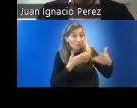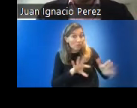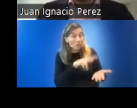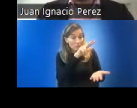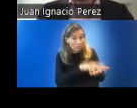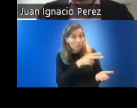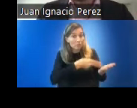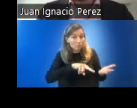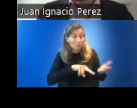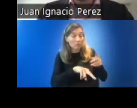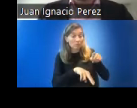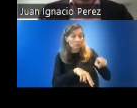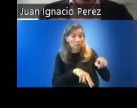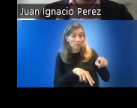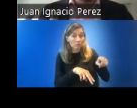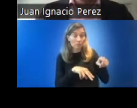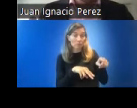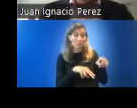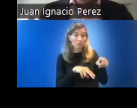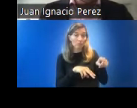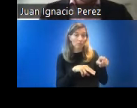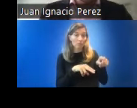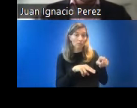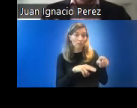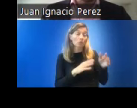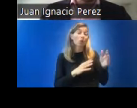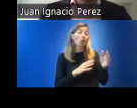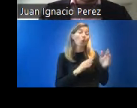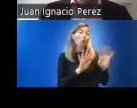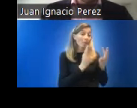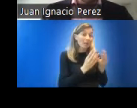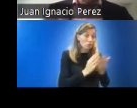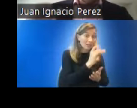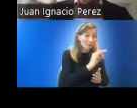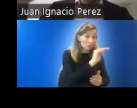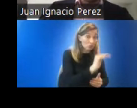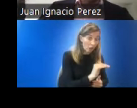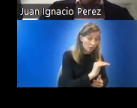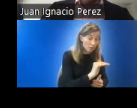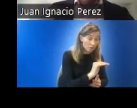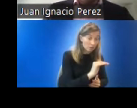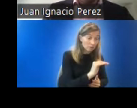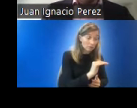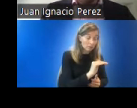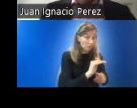we might want to approach the Committee on the Rights of the Child, but we need to double check that the state